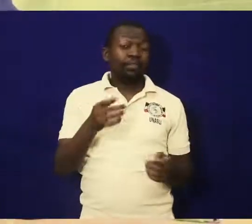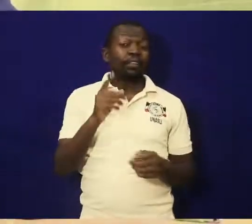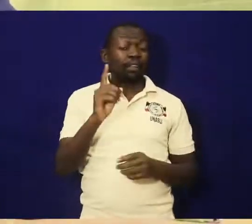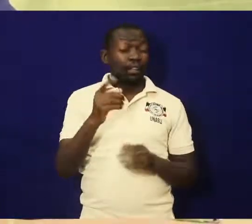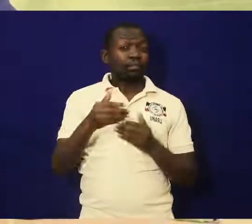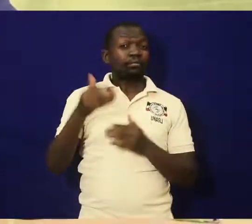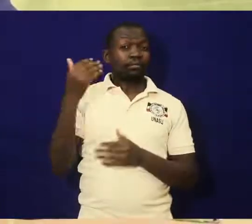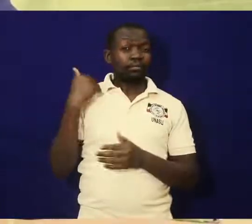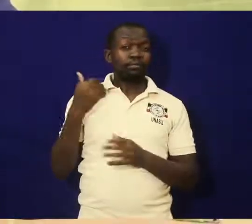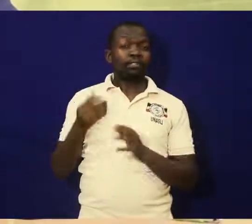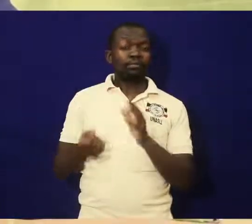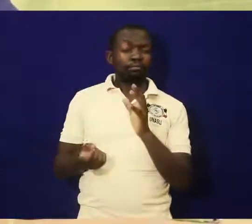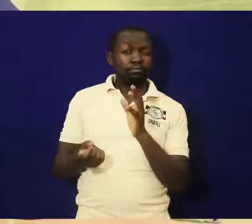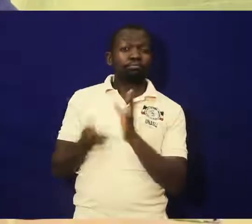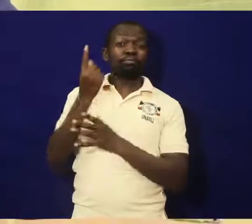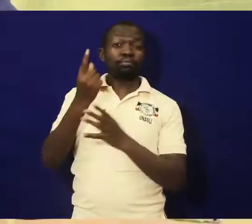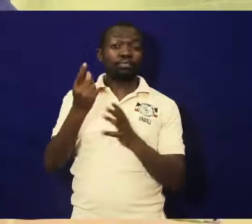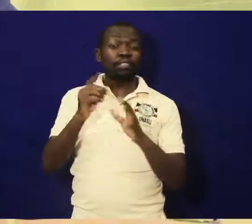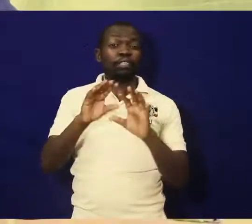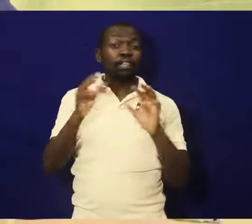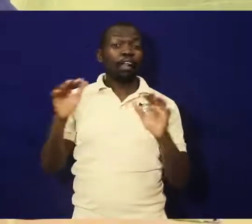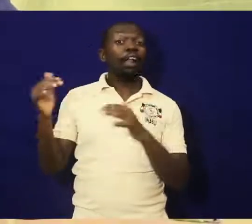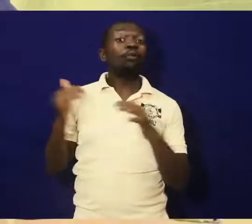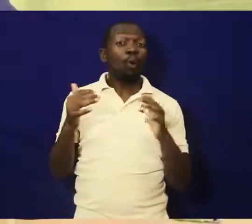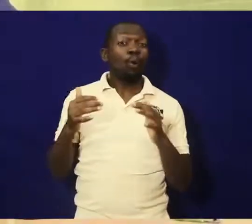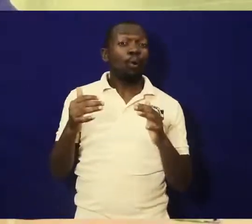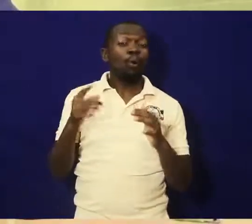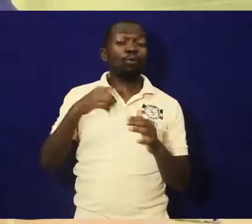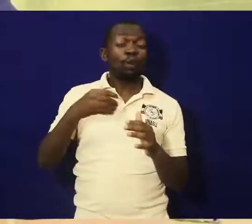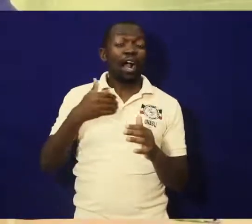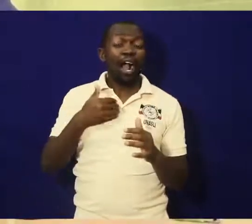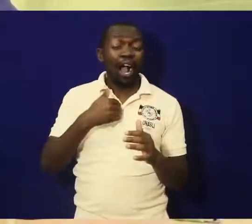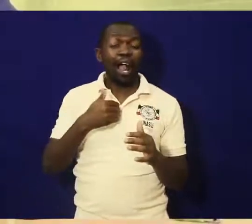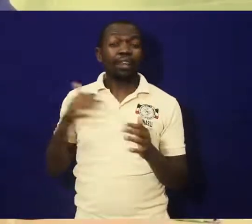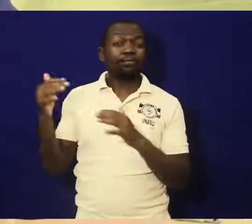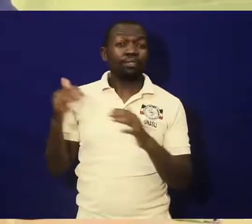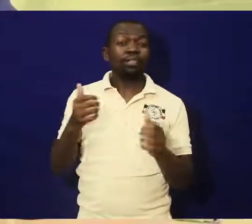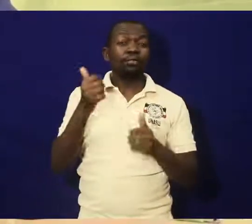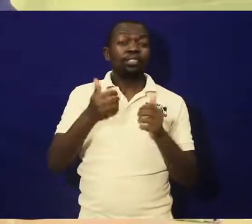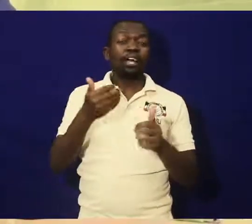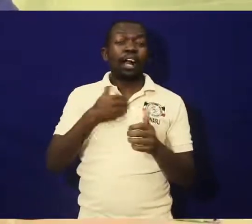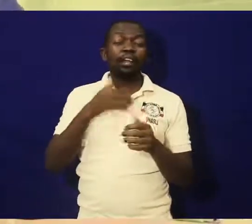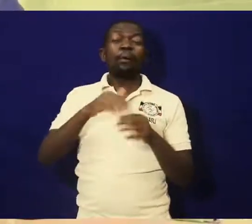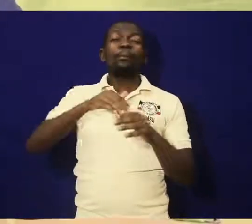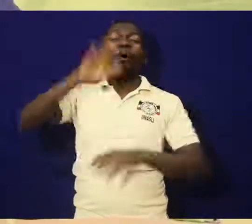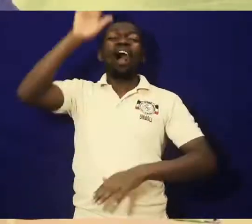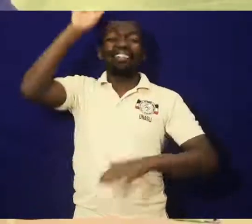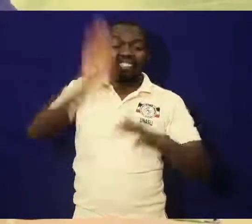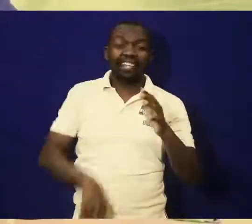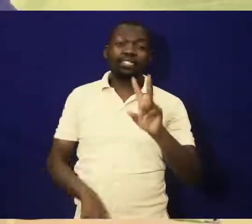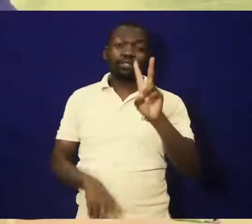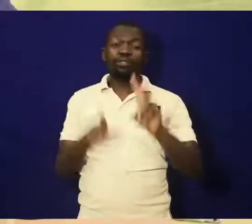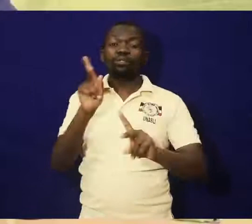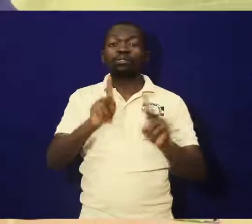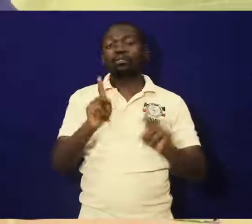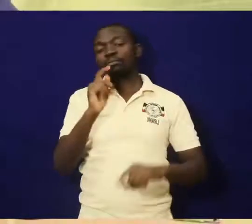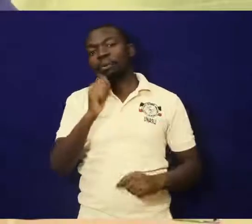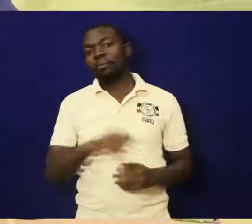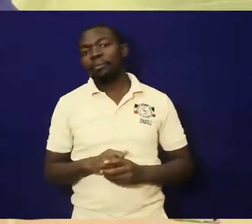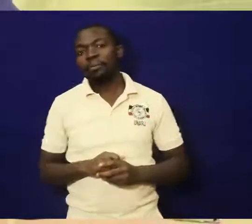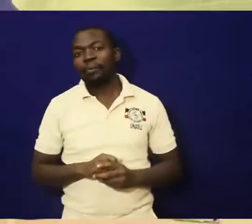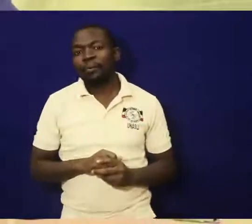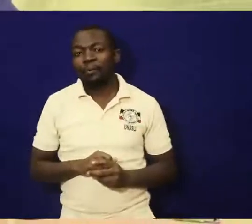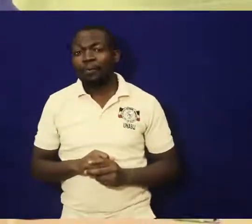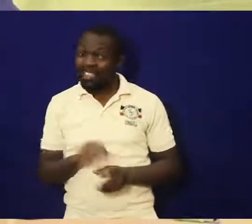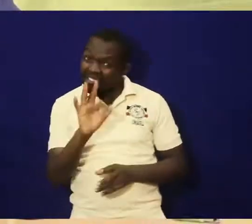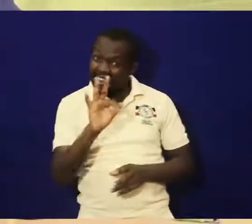war. There was once a fight that involved more than two fighters. There